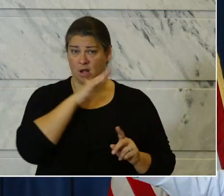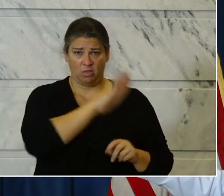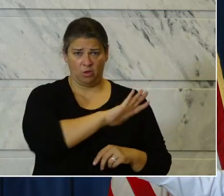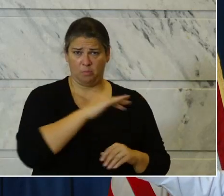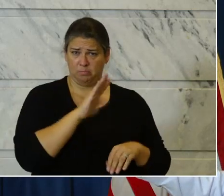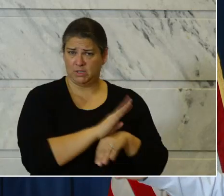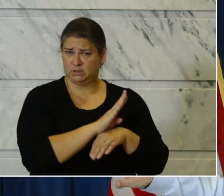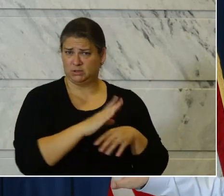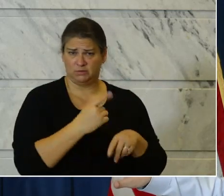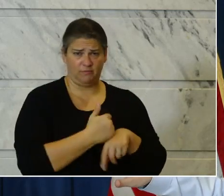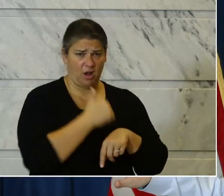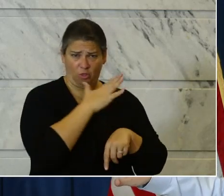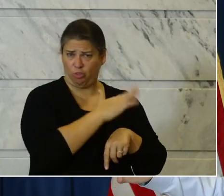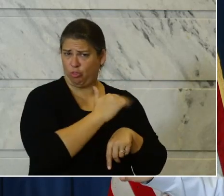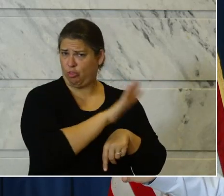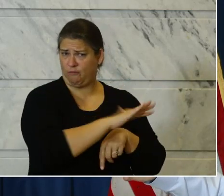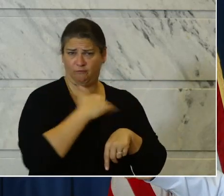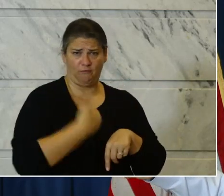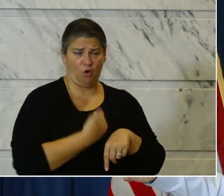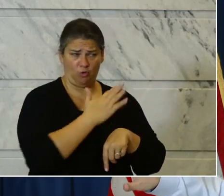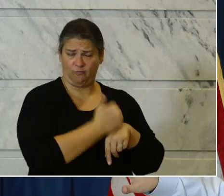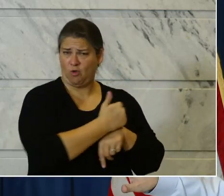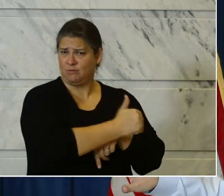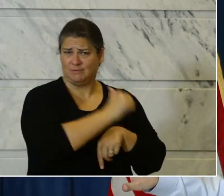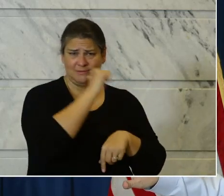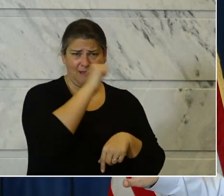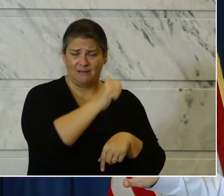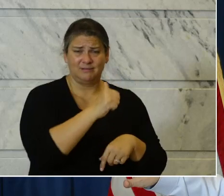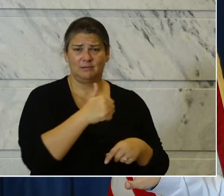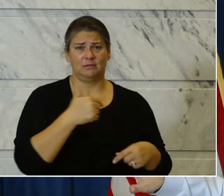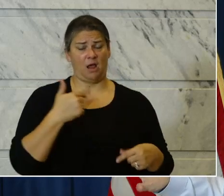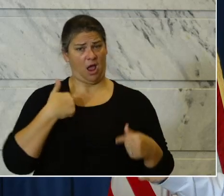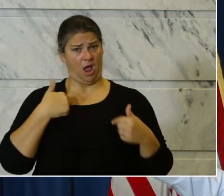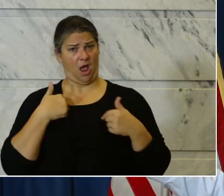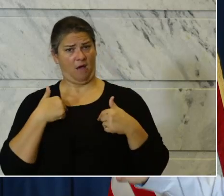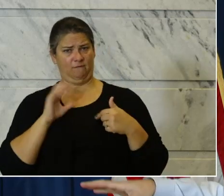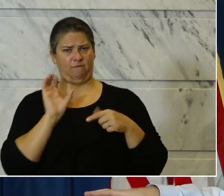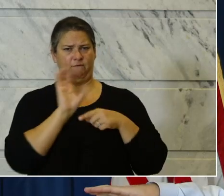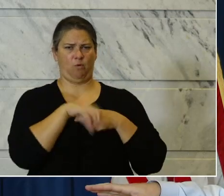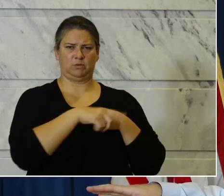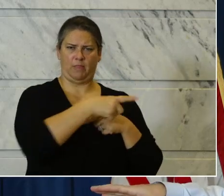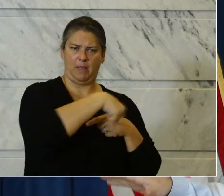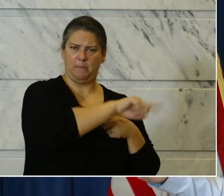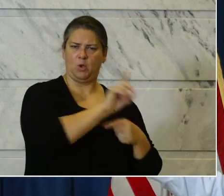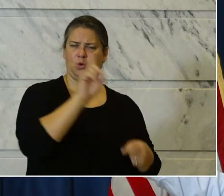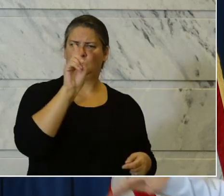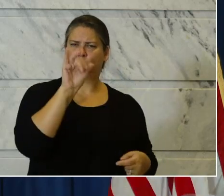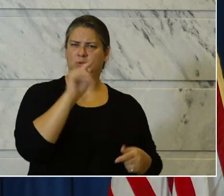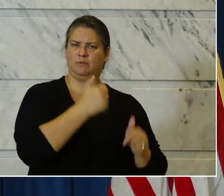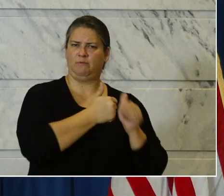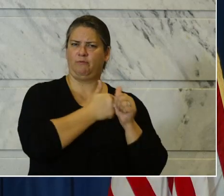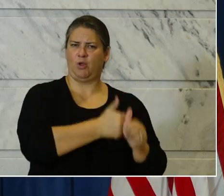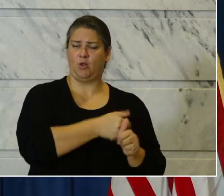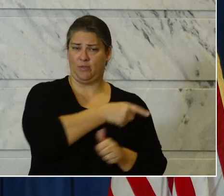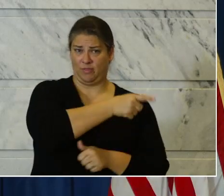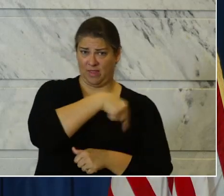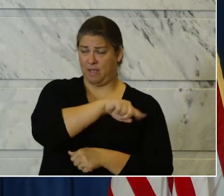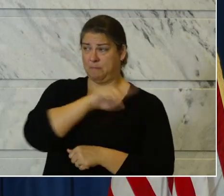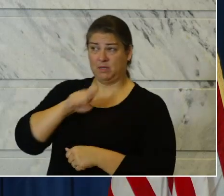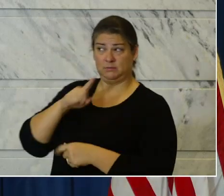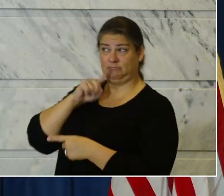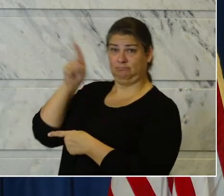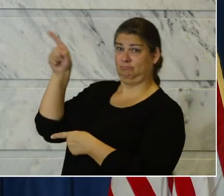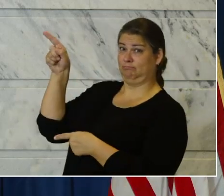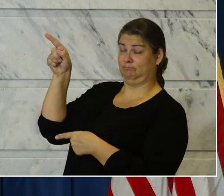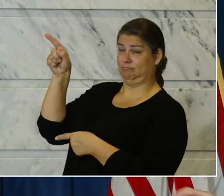put the mask mandate in. All they're doing is enforcing it, and they can tell that individual that they need to do that to protect their business. But